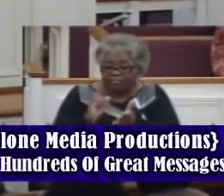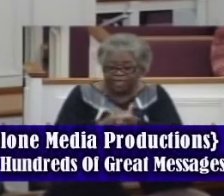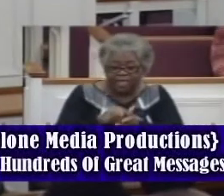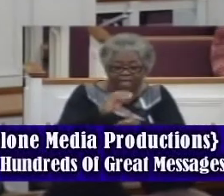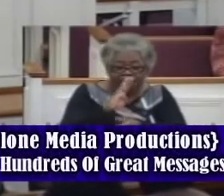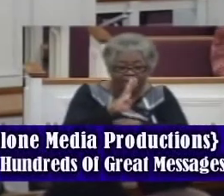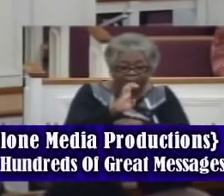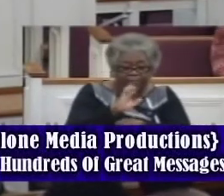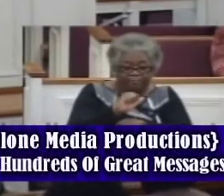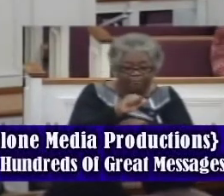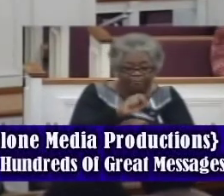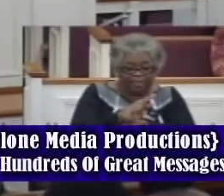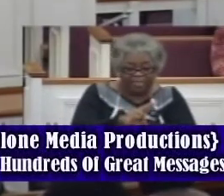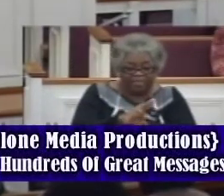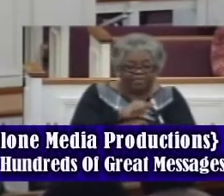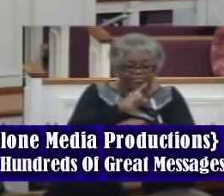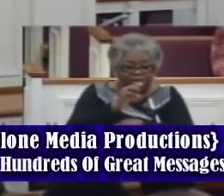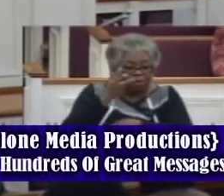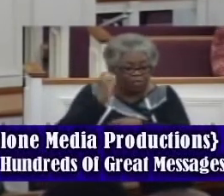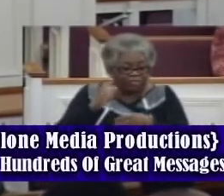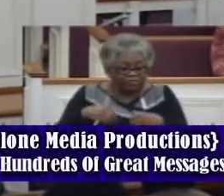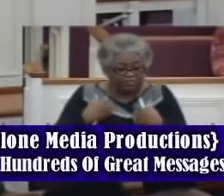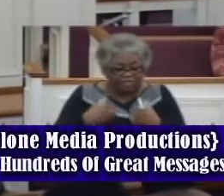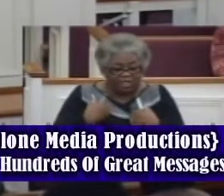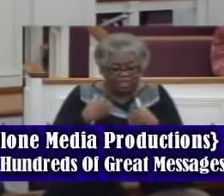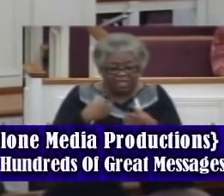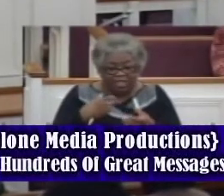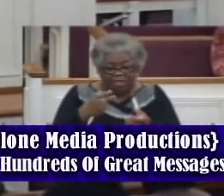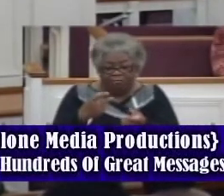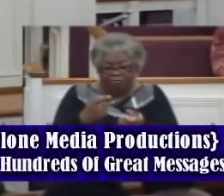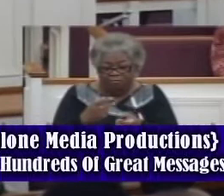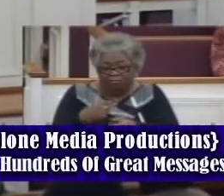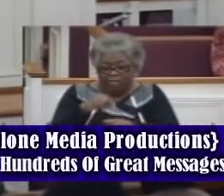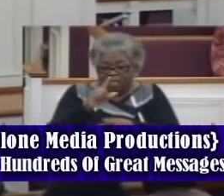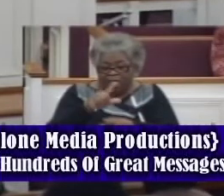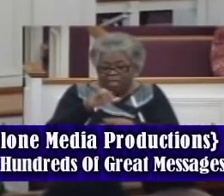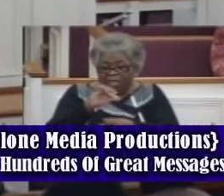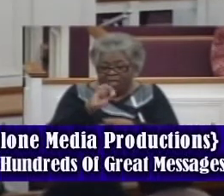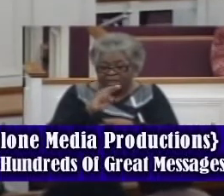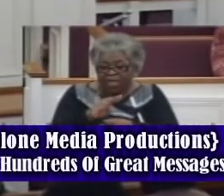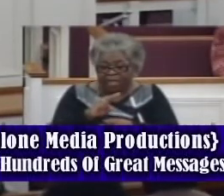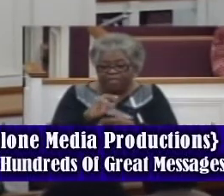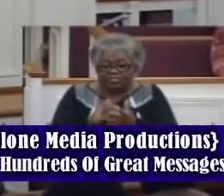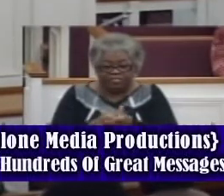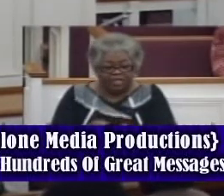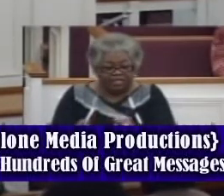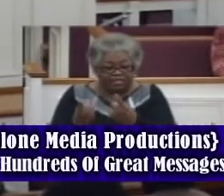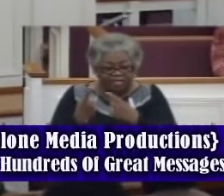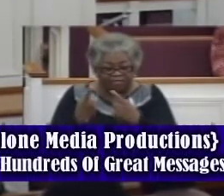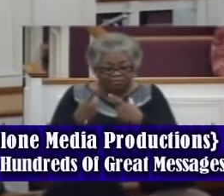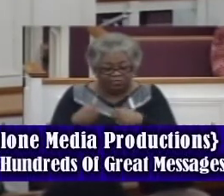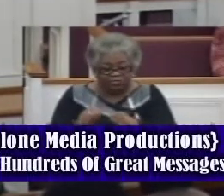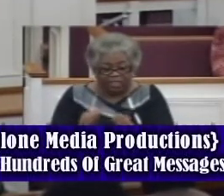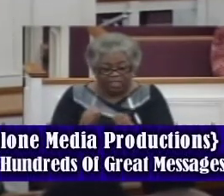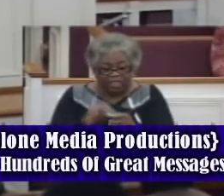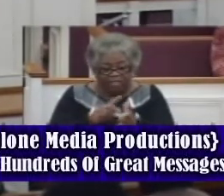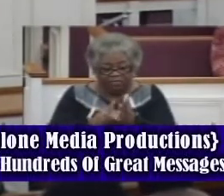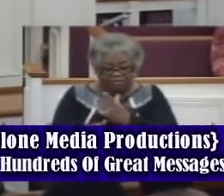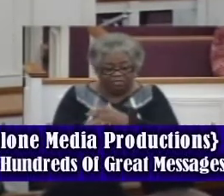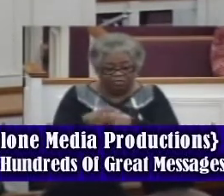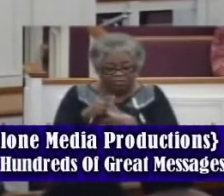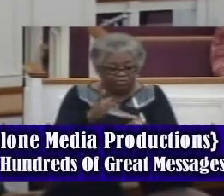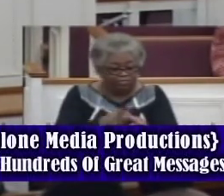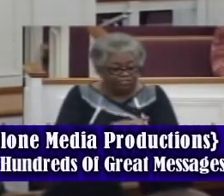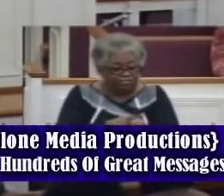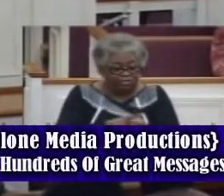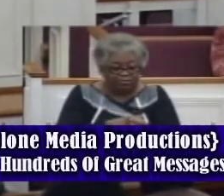bear. There was a young lion that came in order to try to kill the sheep. Now